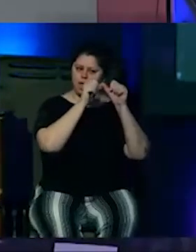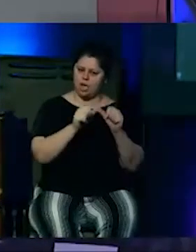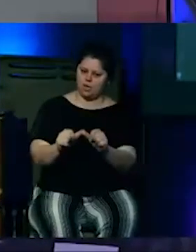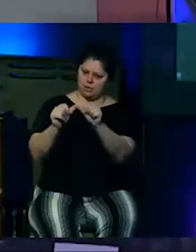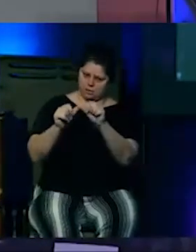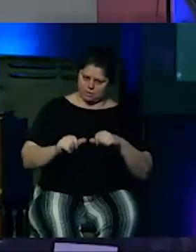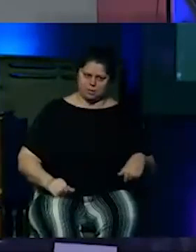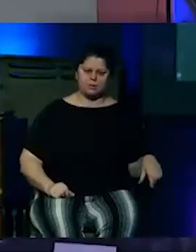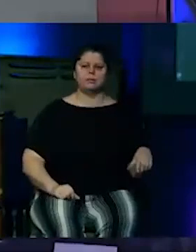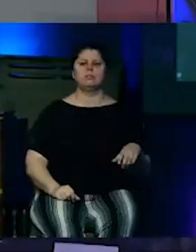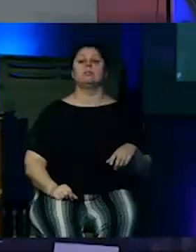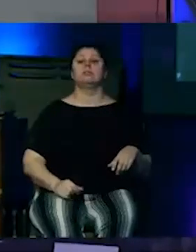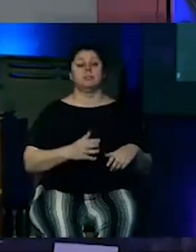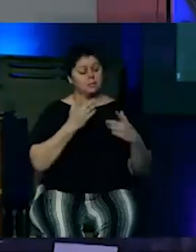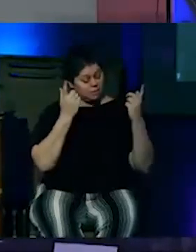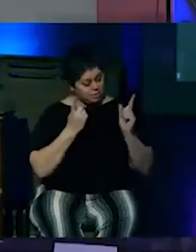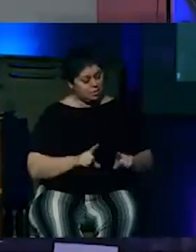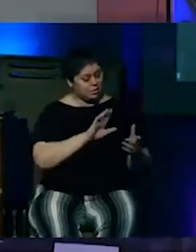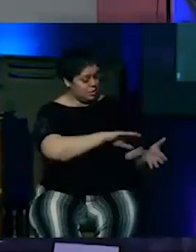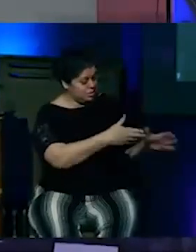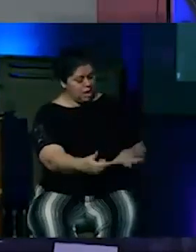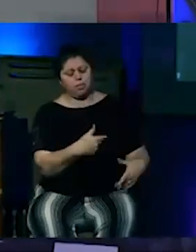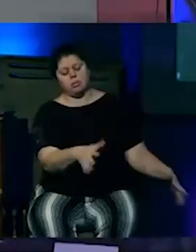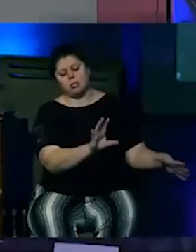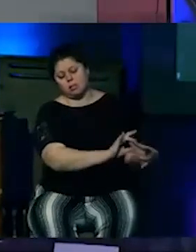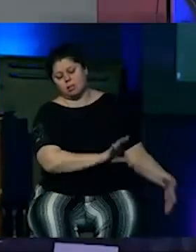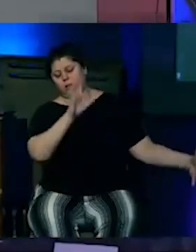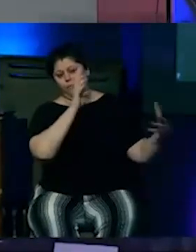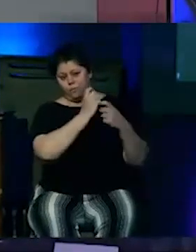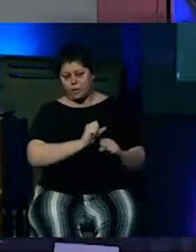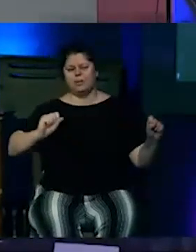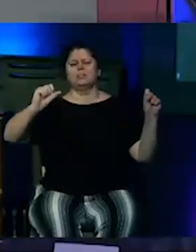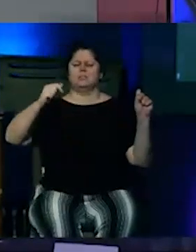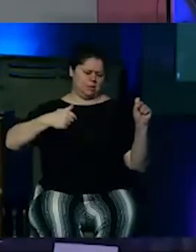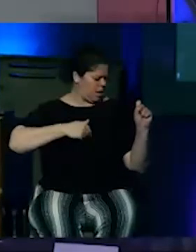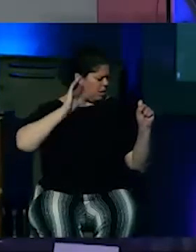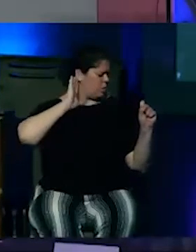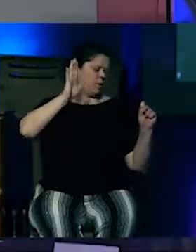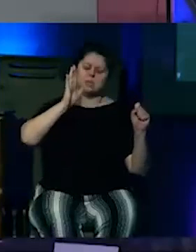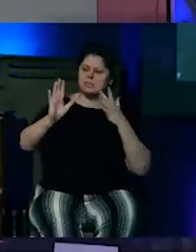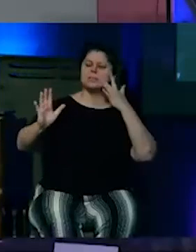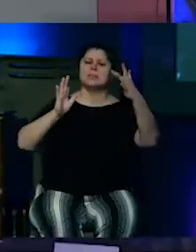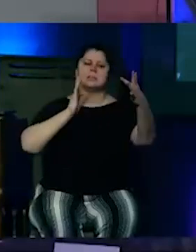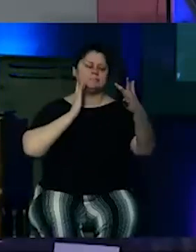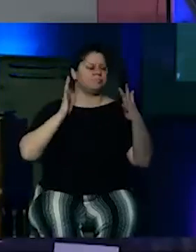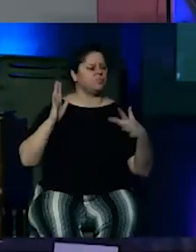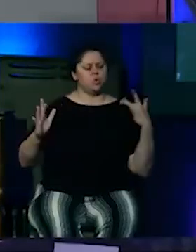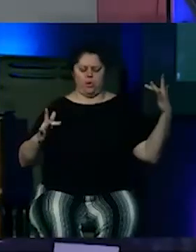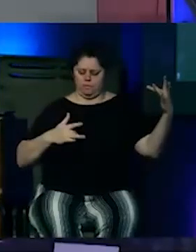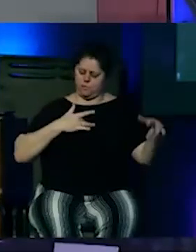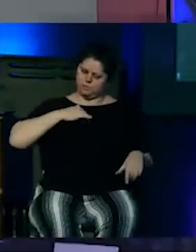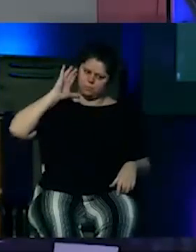on. And when from death I'm free, I'll sing and joyful